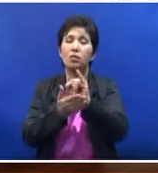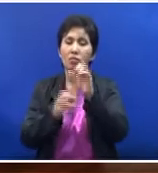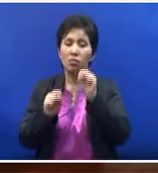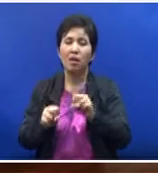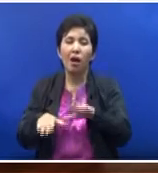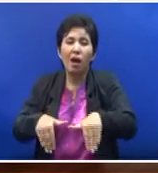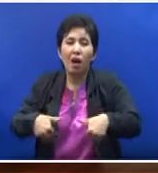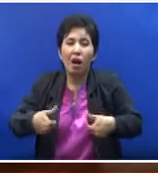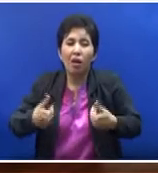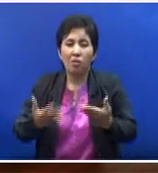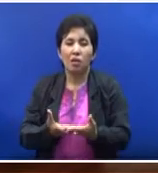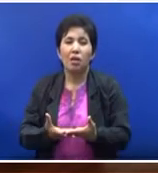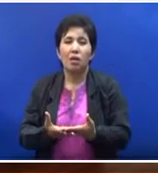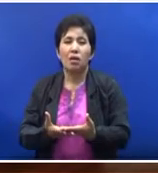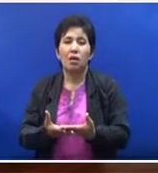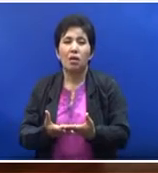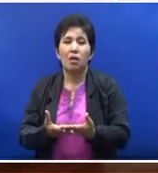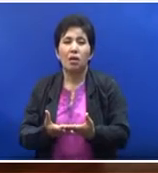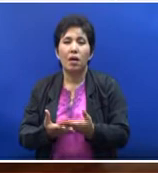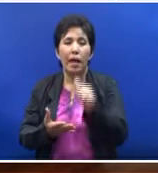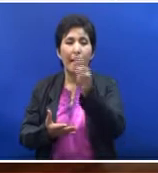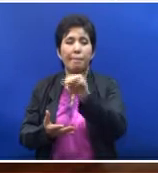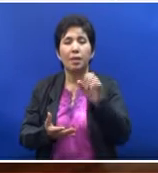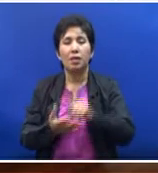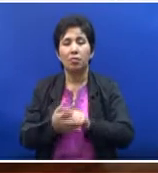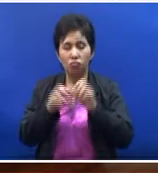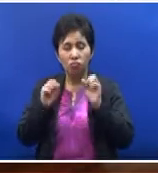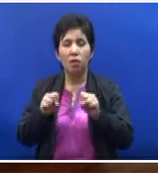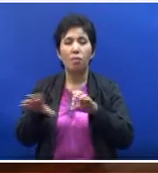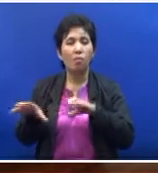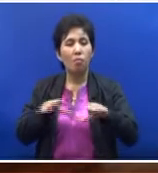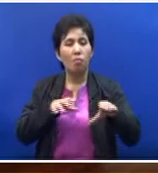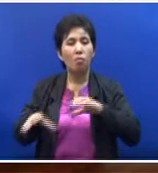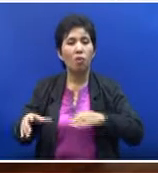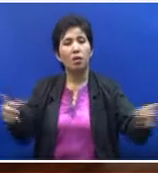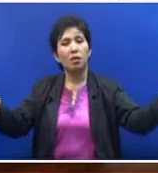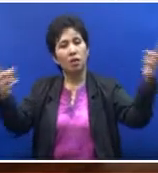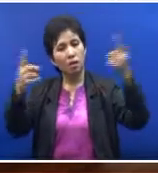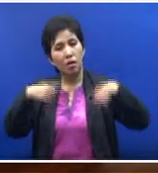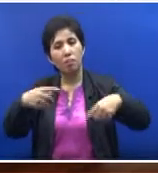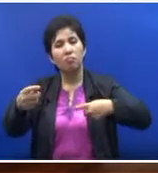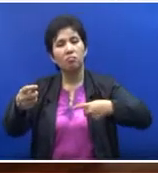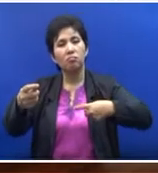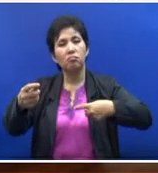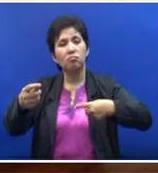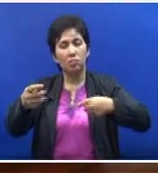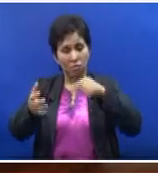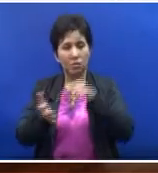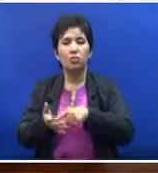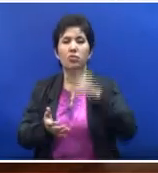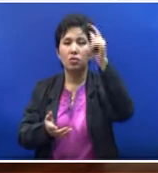how from the ethnographic study that they have conducted, they managed to come out with